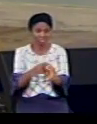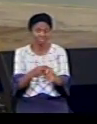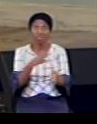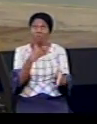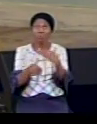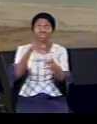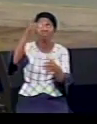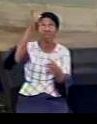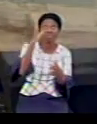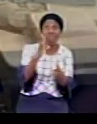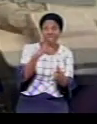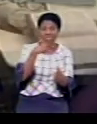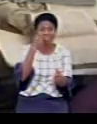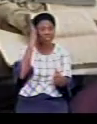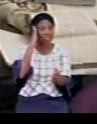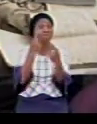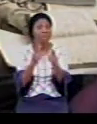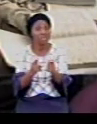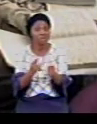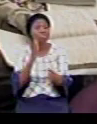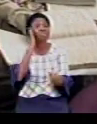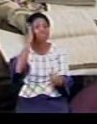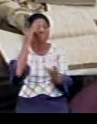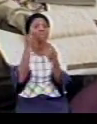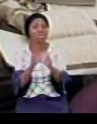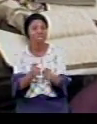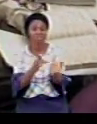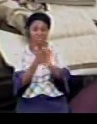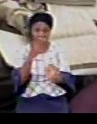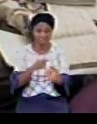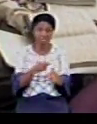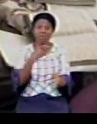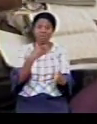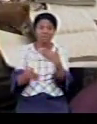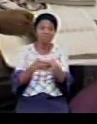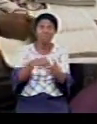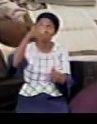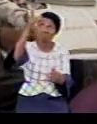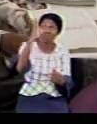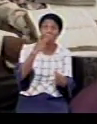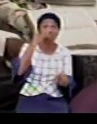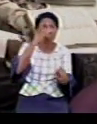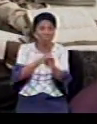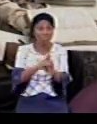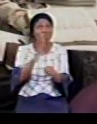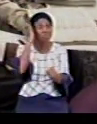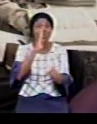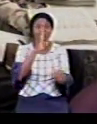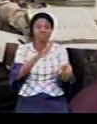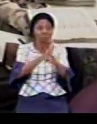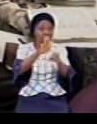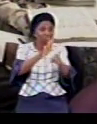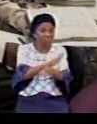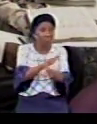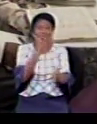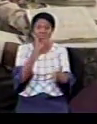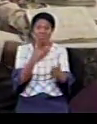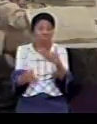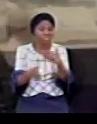be, will be. Whatever God has promised will be fulfilled. Whatever we